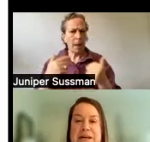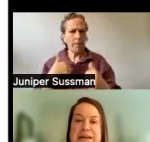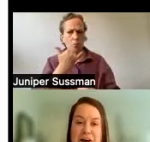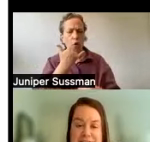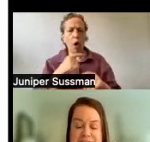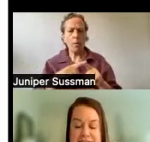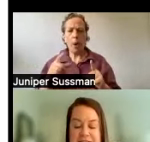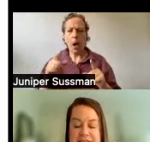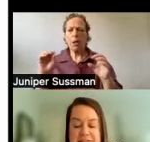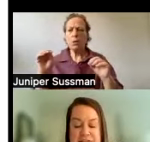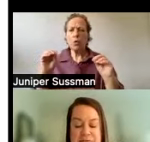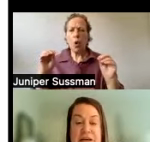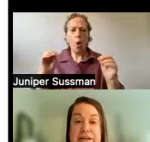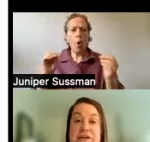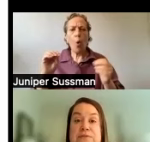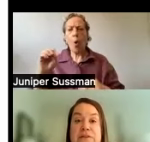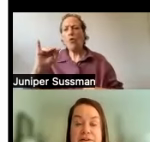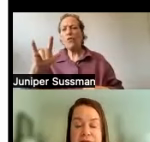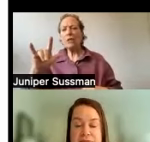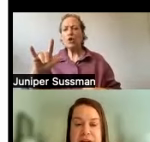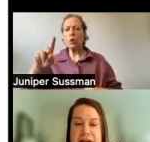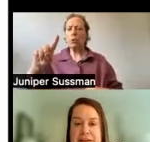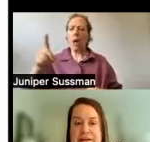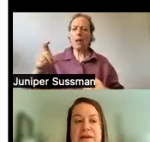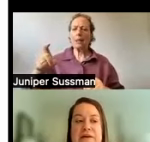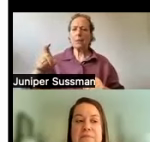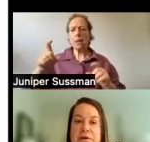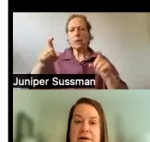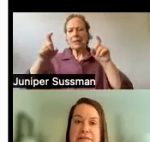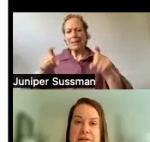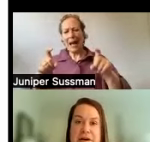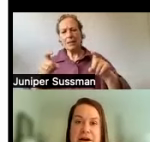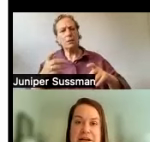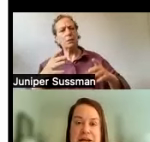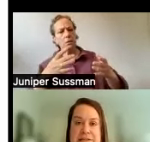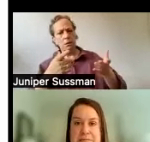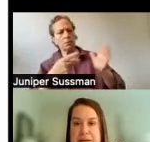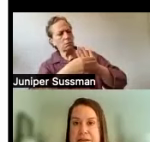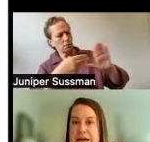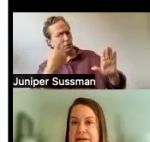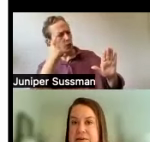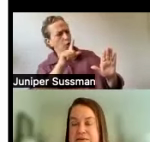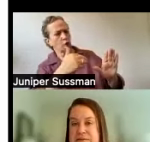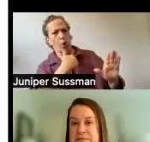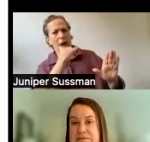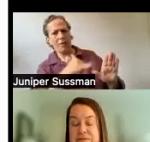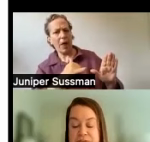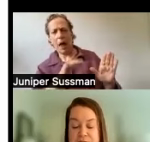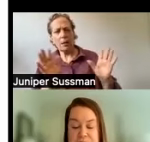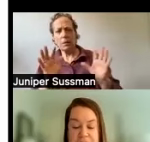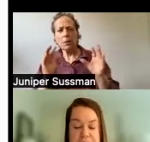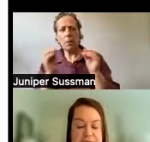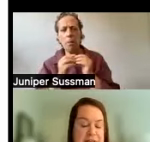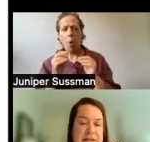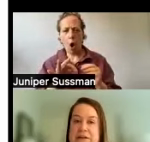no diagnostic tests to diagnose long COVID. And I think more often than not, it ends up being a diagnosis of